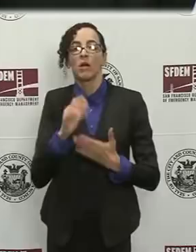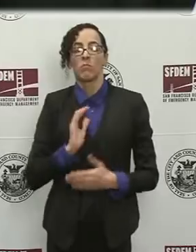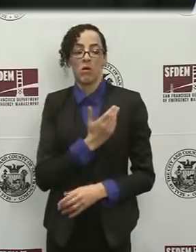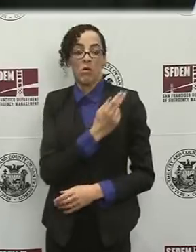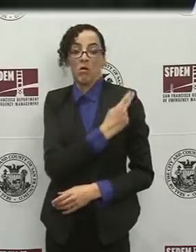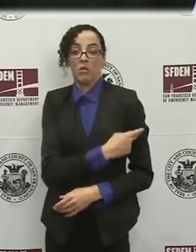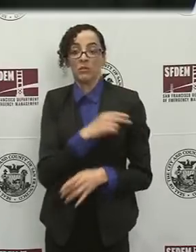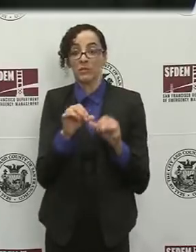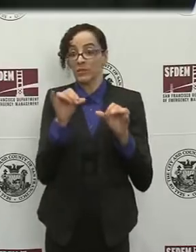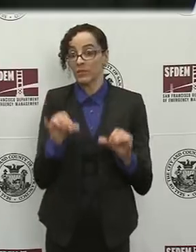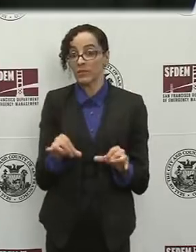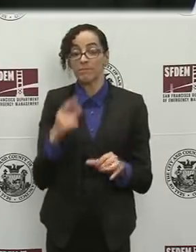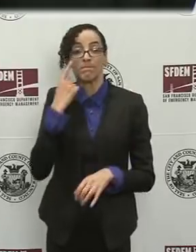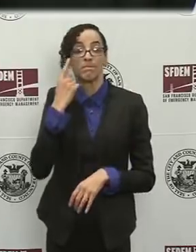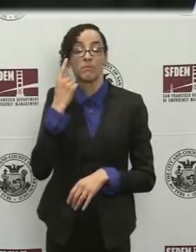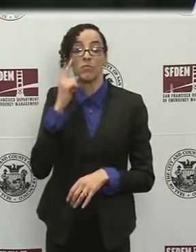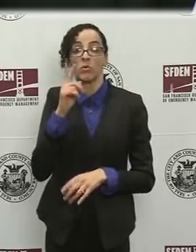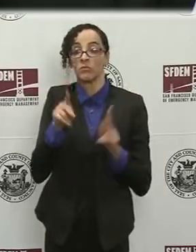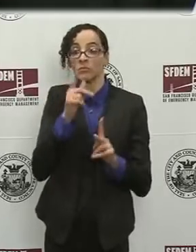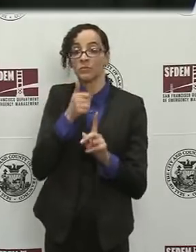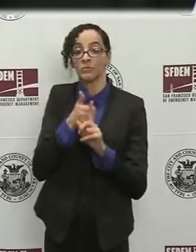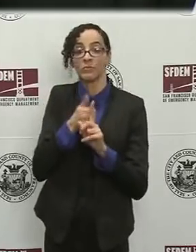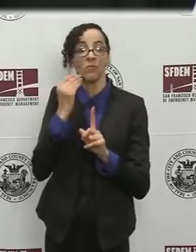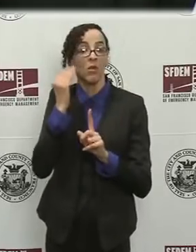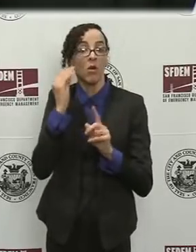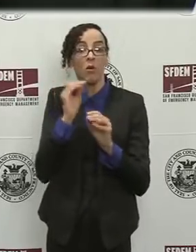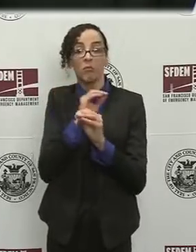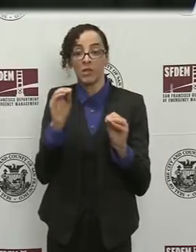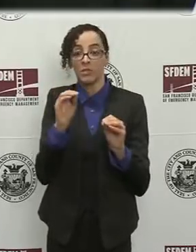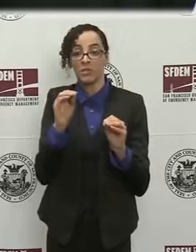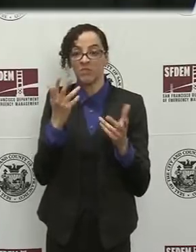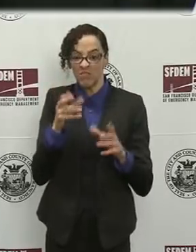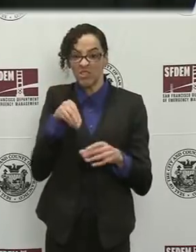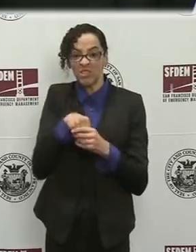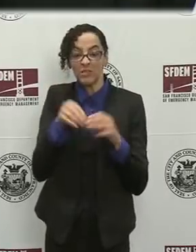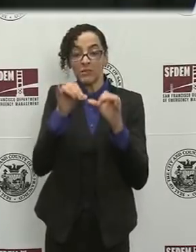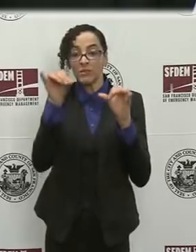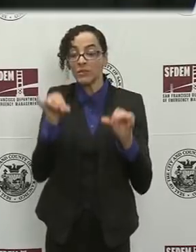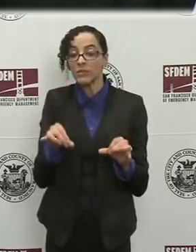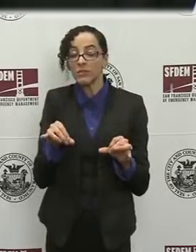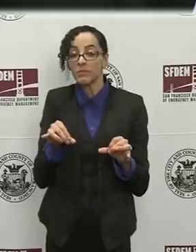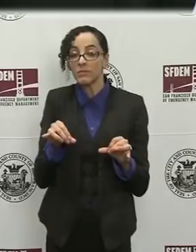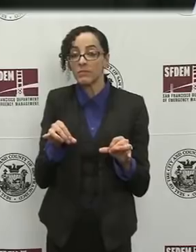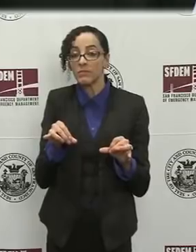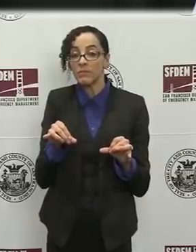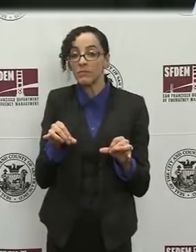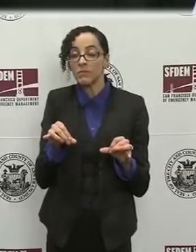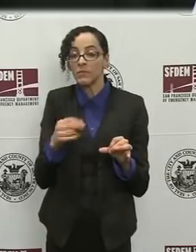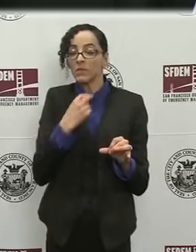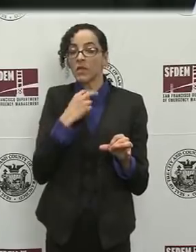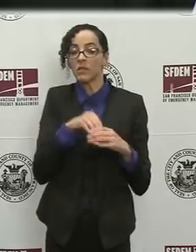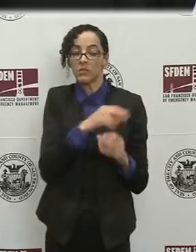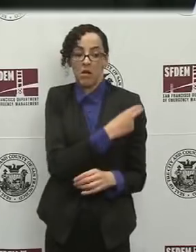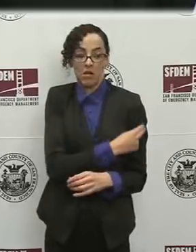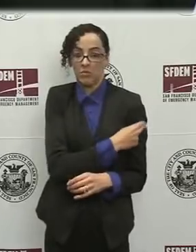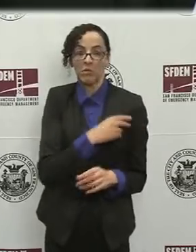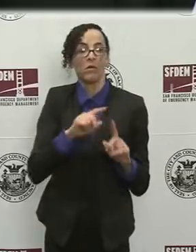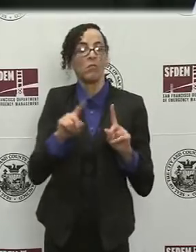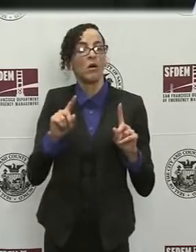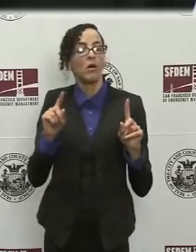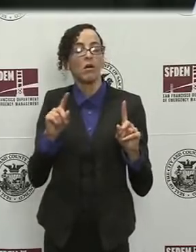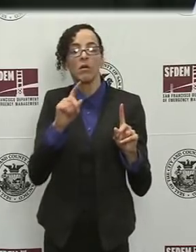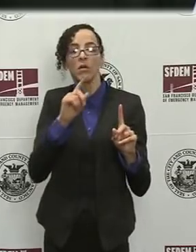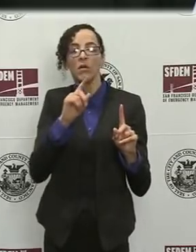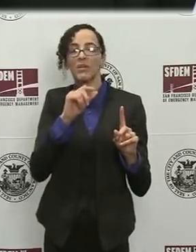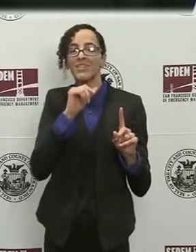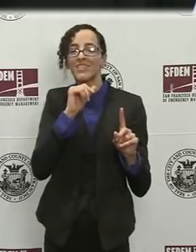individuals who may be in that system for a non-COVID related illness. Those individuals also will have